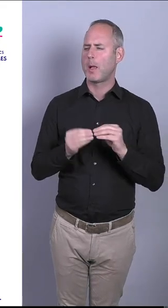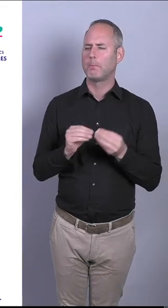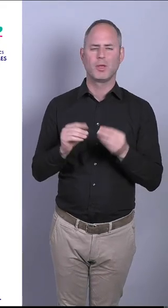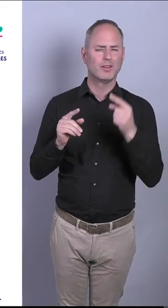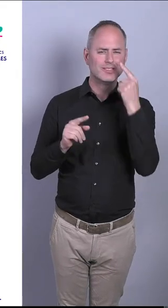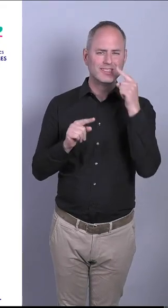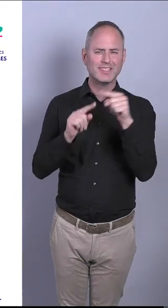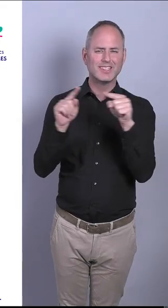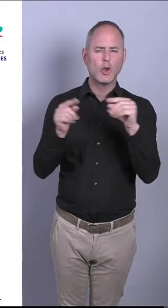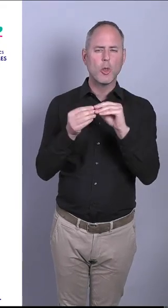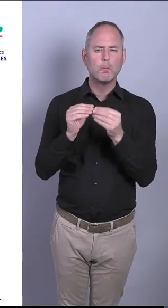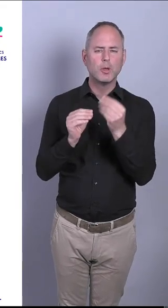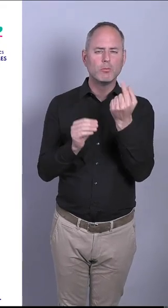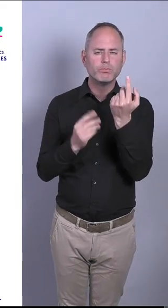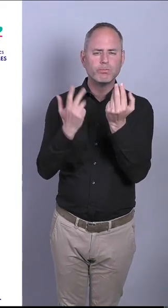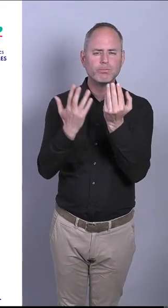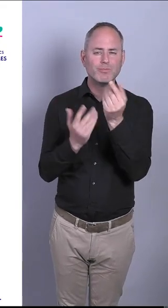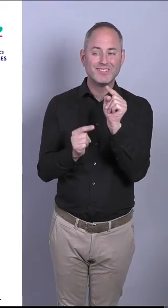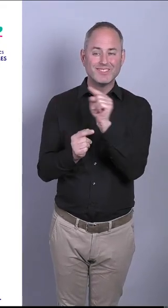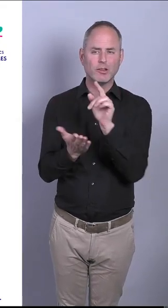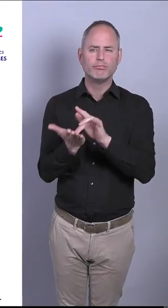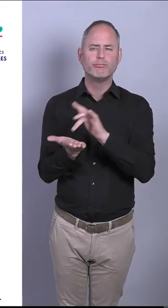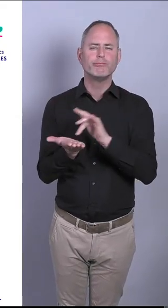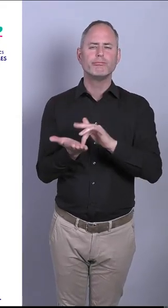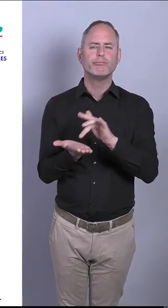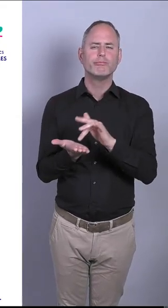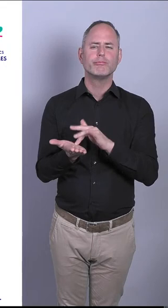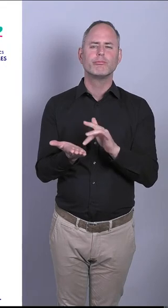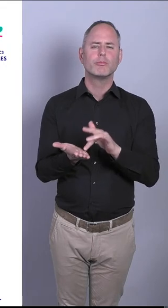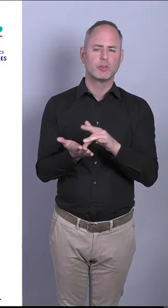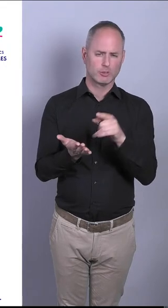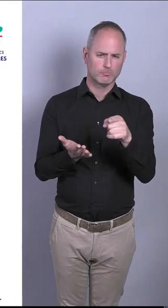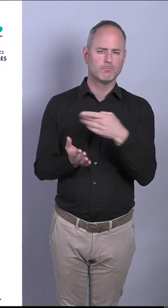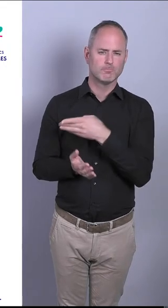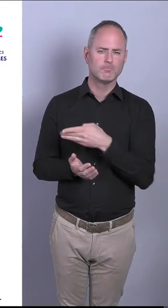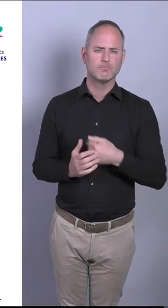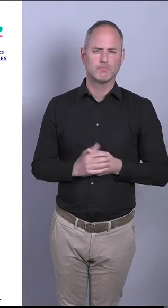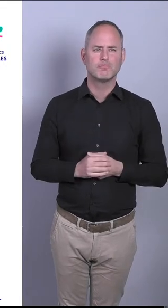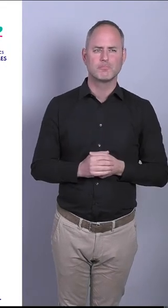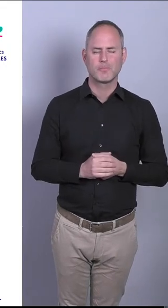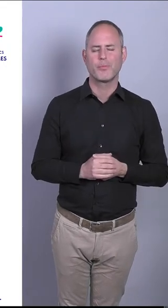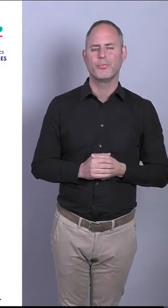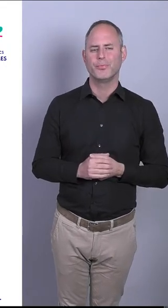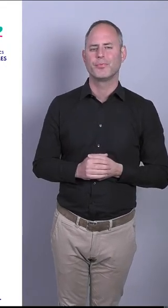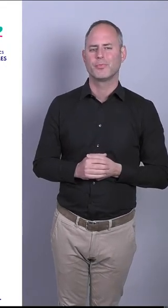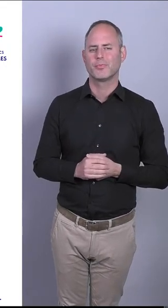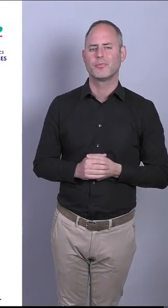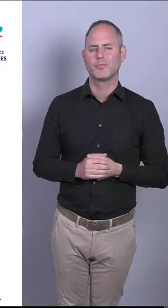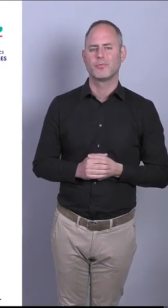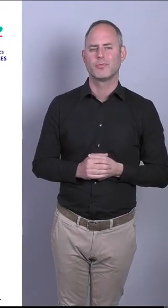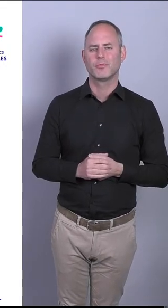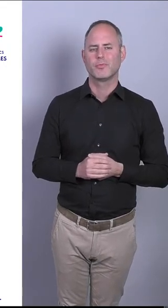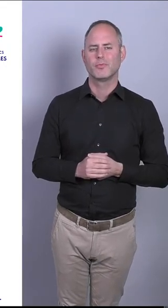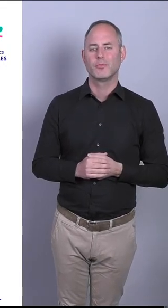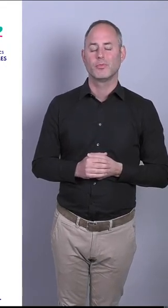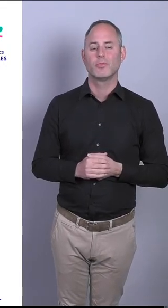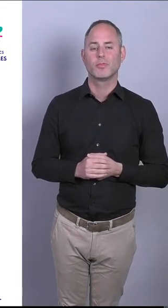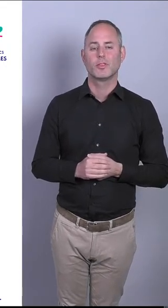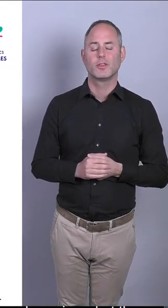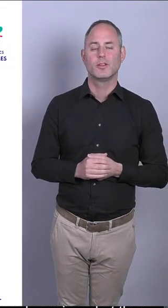62303163, and where you can submit your answers. What are you looking forward to most for joining the Special Olympic World Games